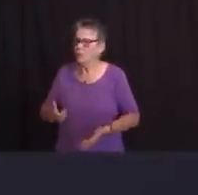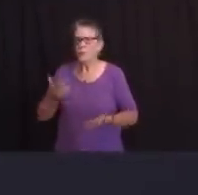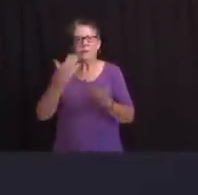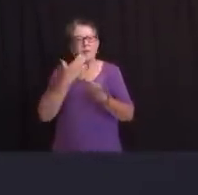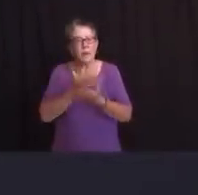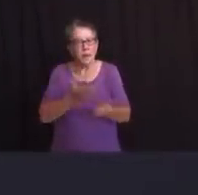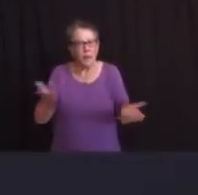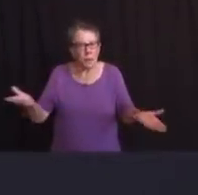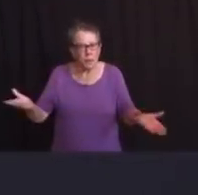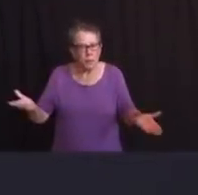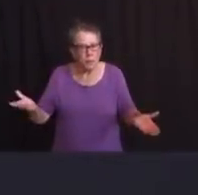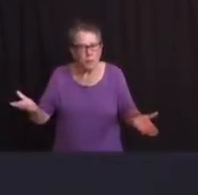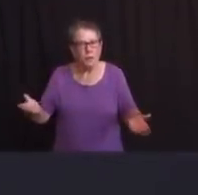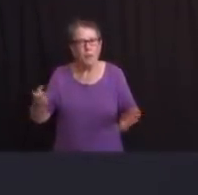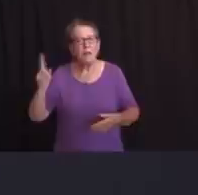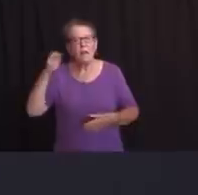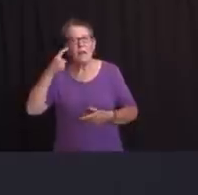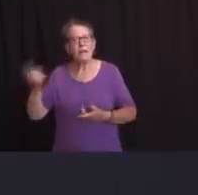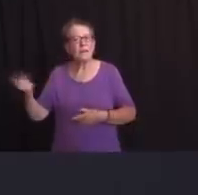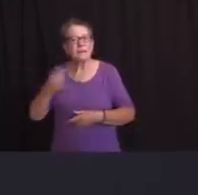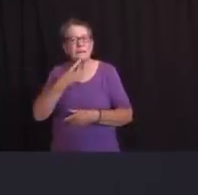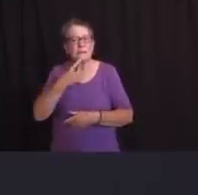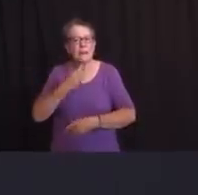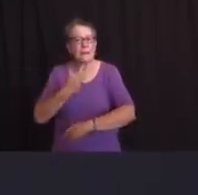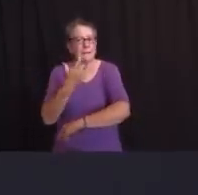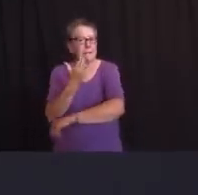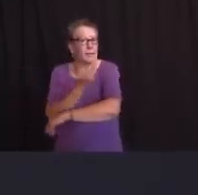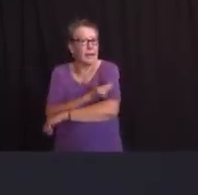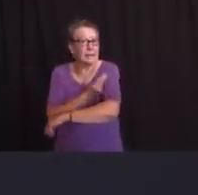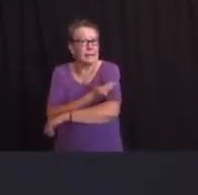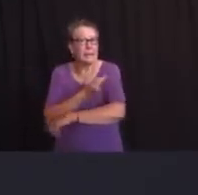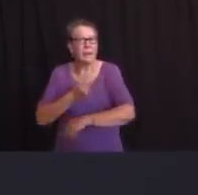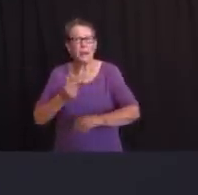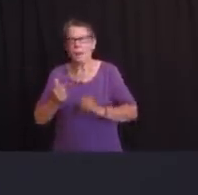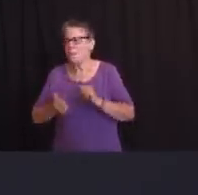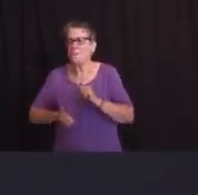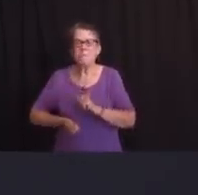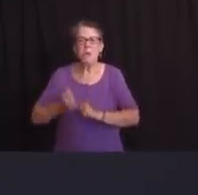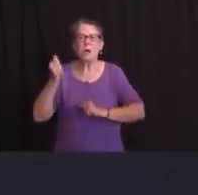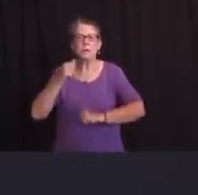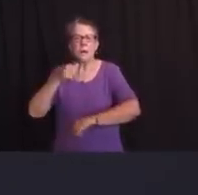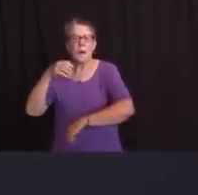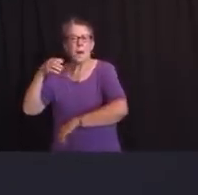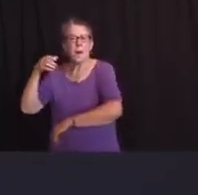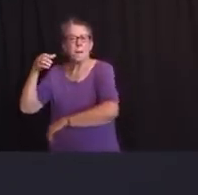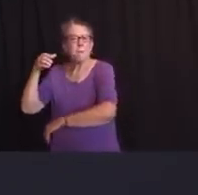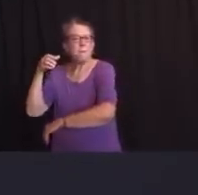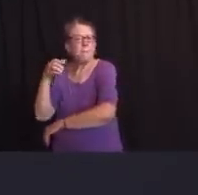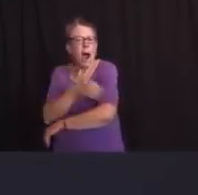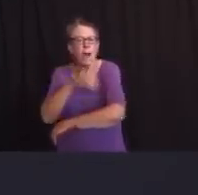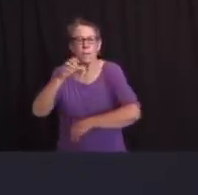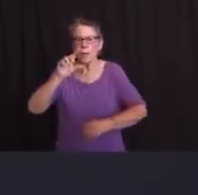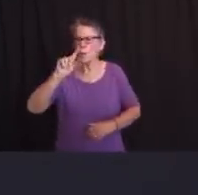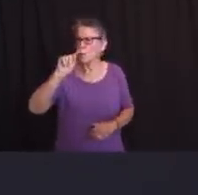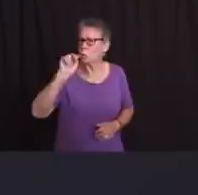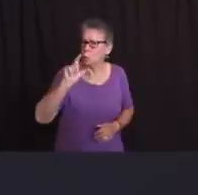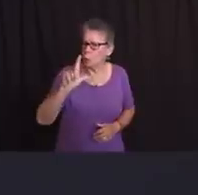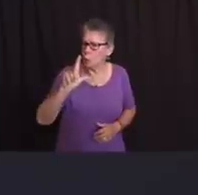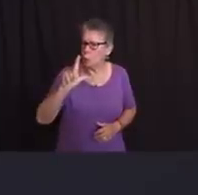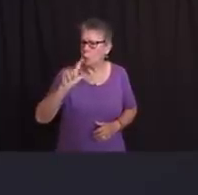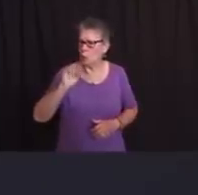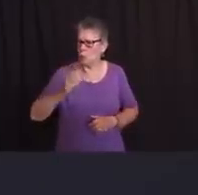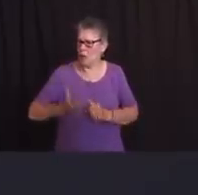shared, vaccines are our most powerful tool that we have to end this pandemic.